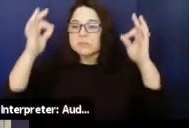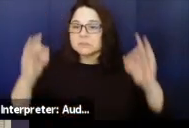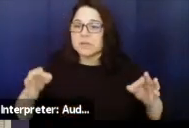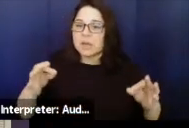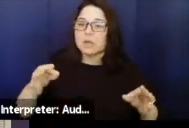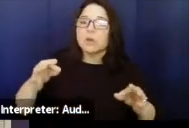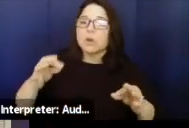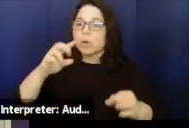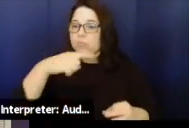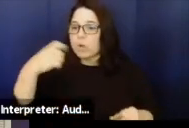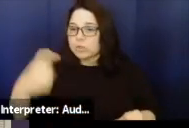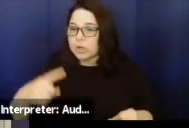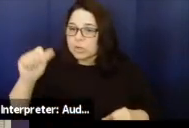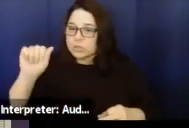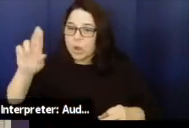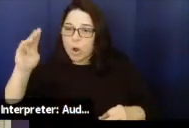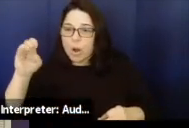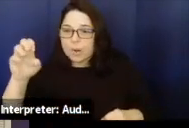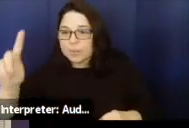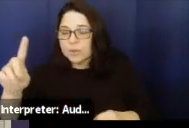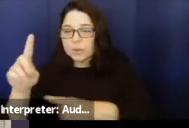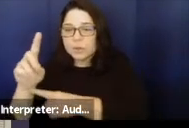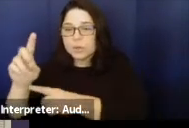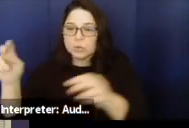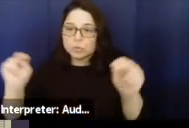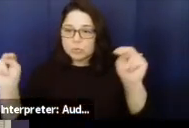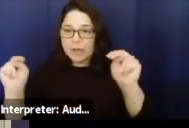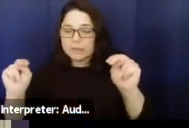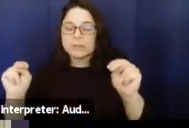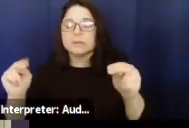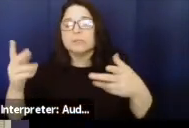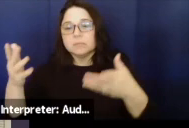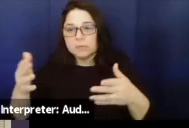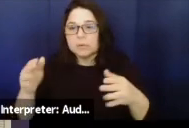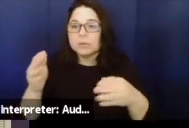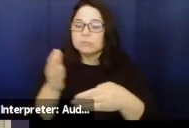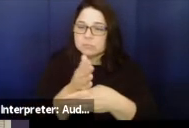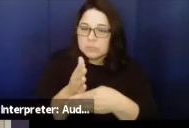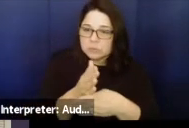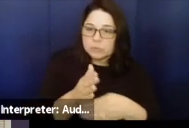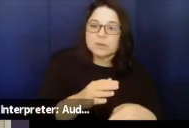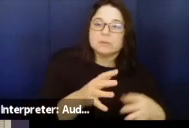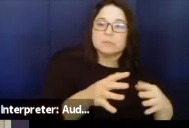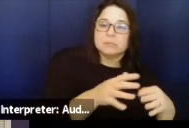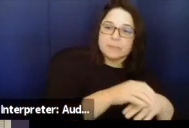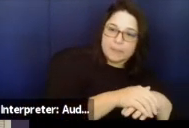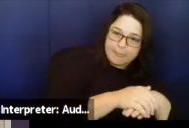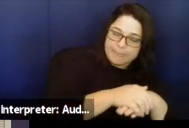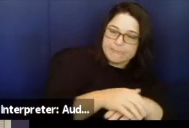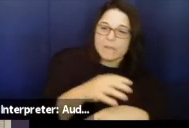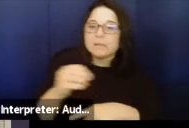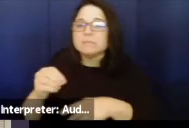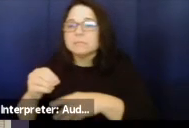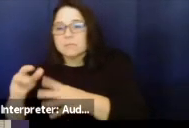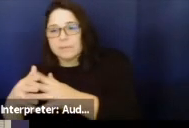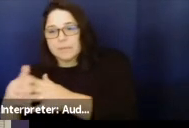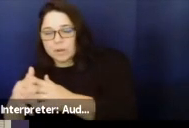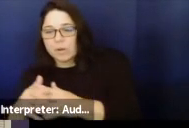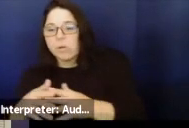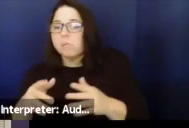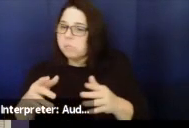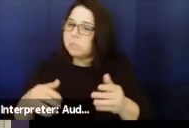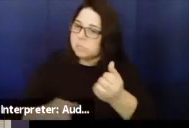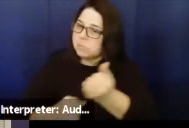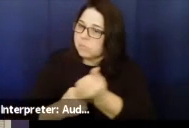neutrality in the conflict between the Americans and the British. She endorsed the right of neutral countries to trade by sea